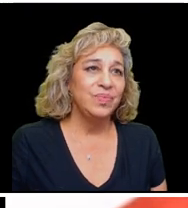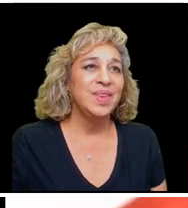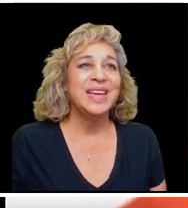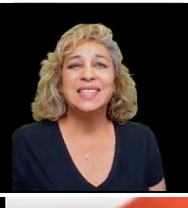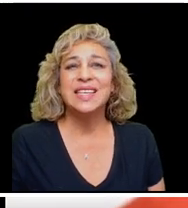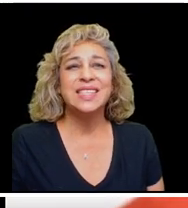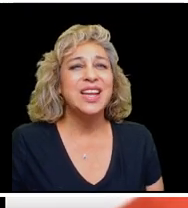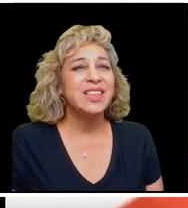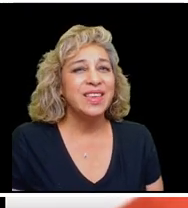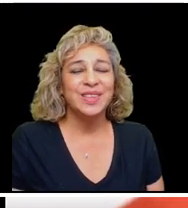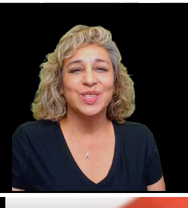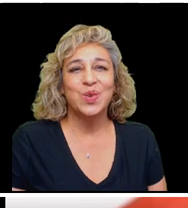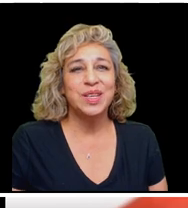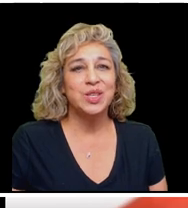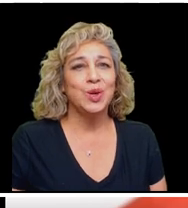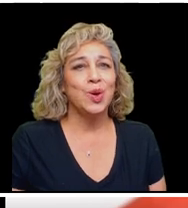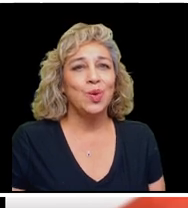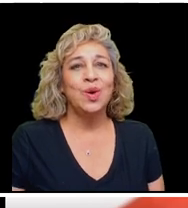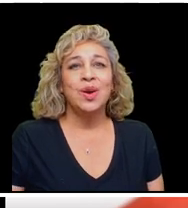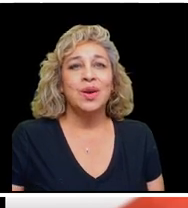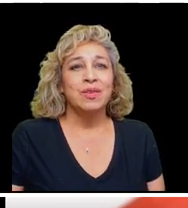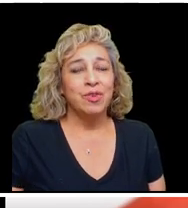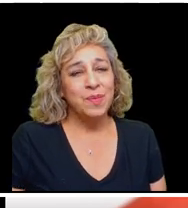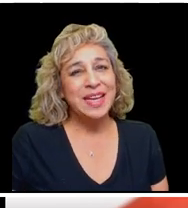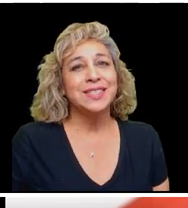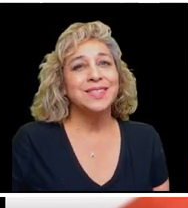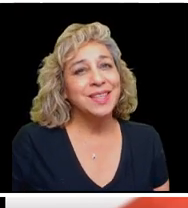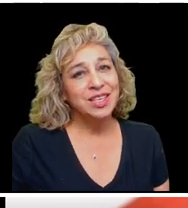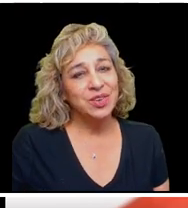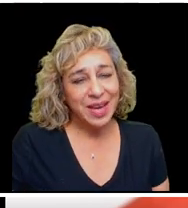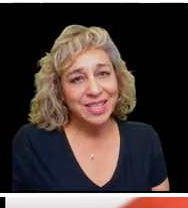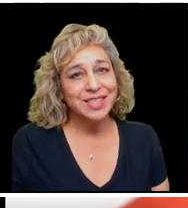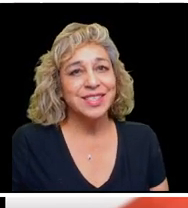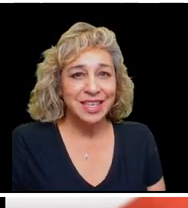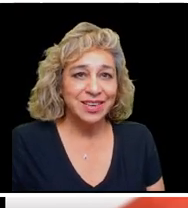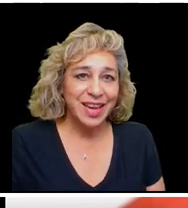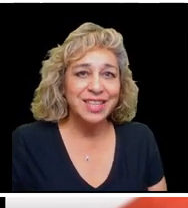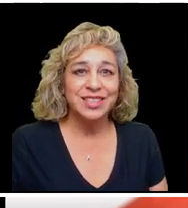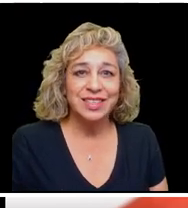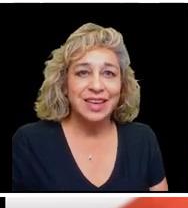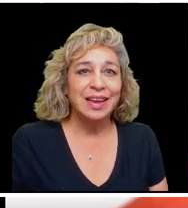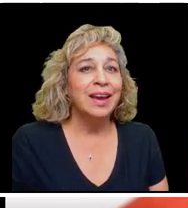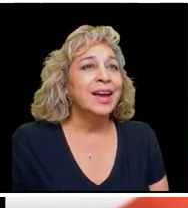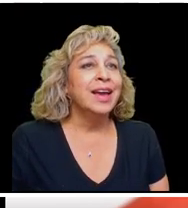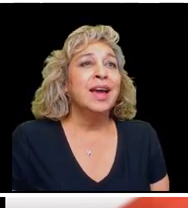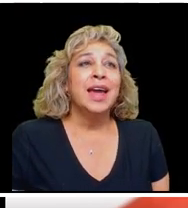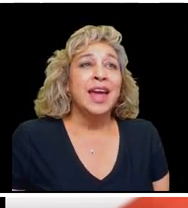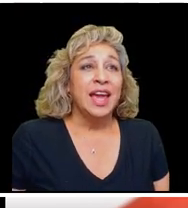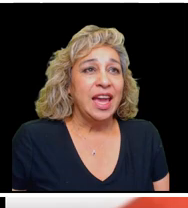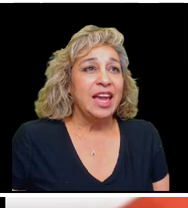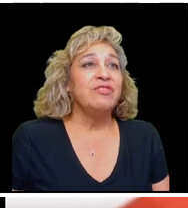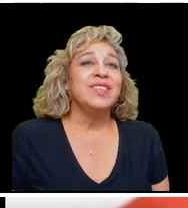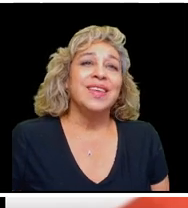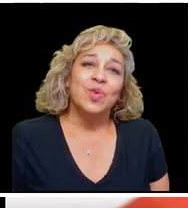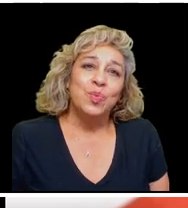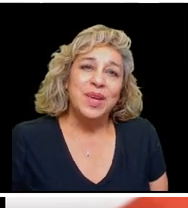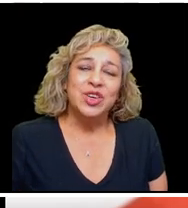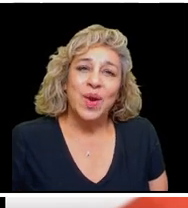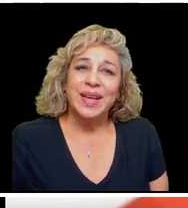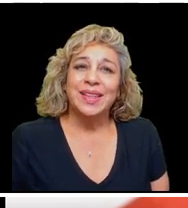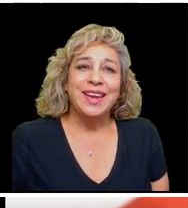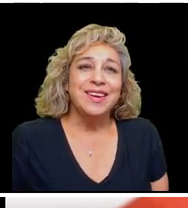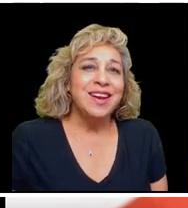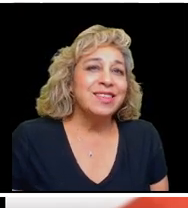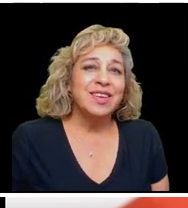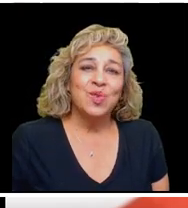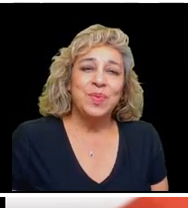he says nothing is going to go from agency to agency to agency everything would be